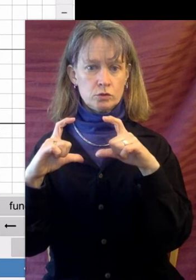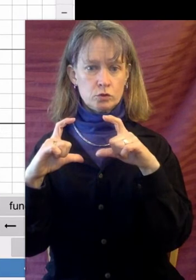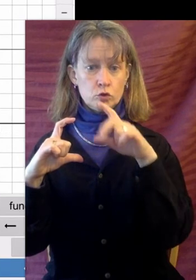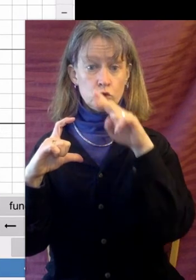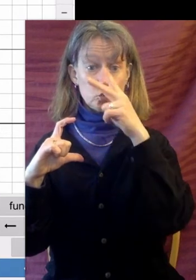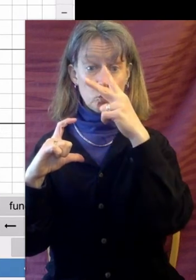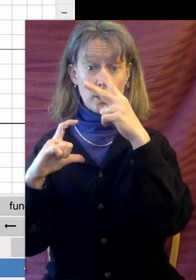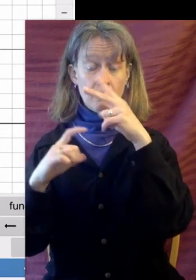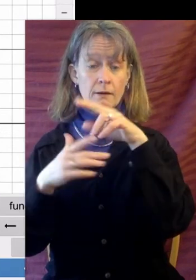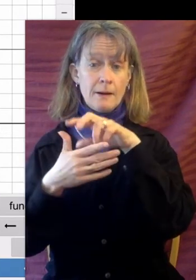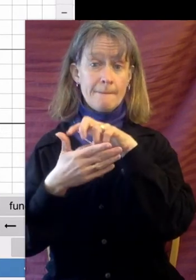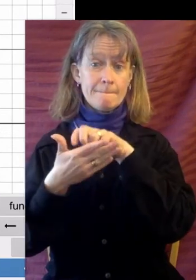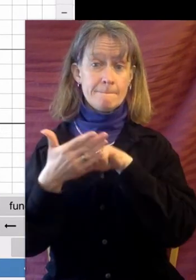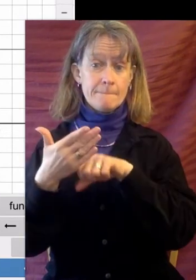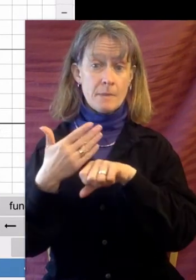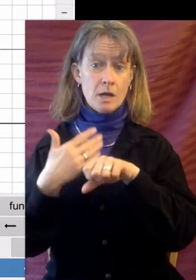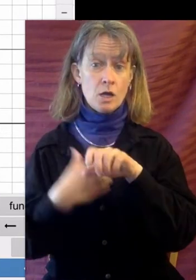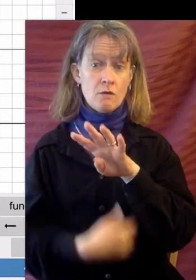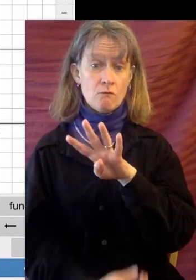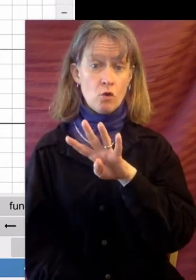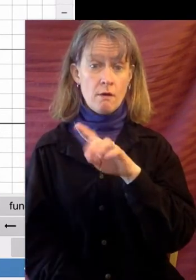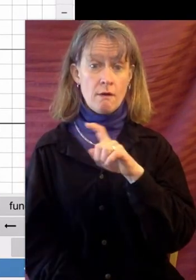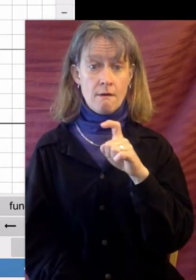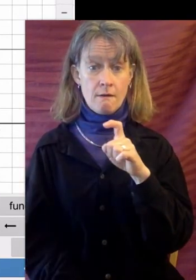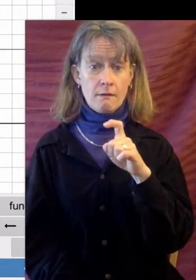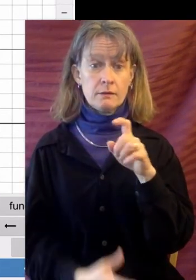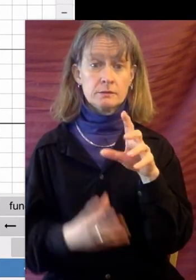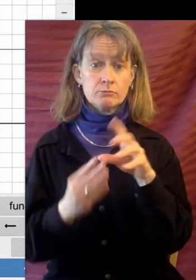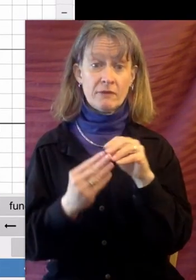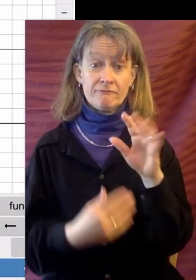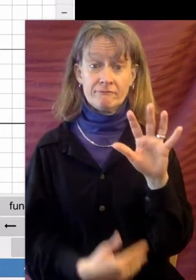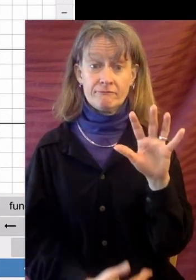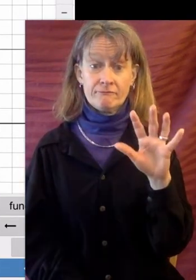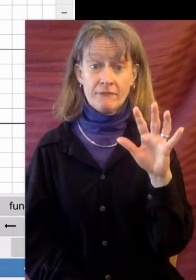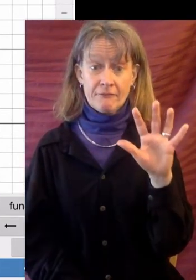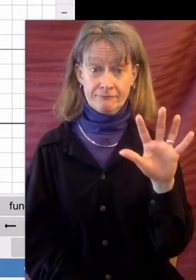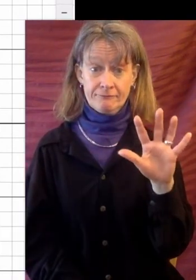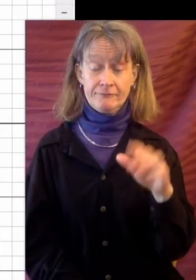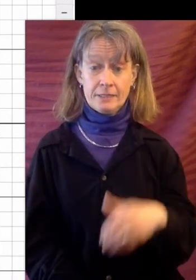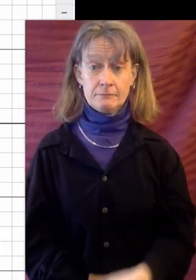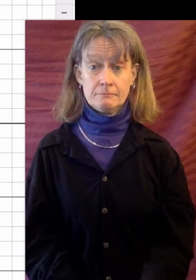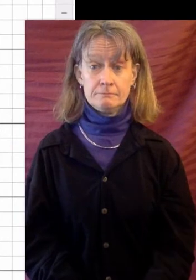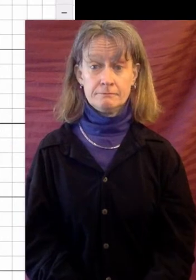minus 4x plus 5.